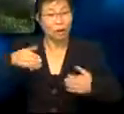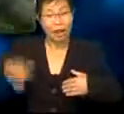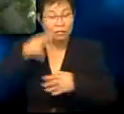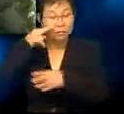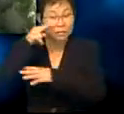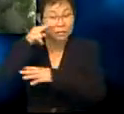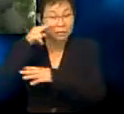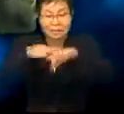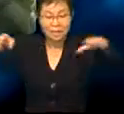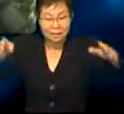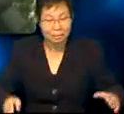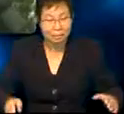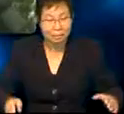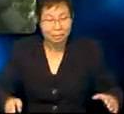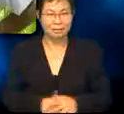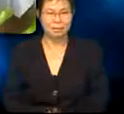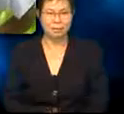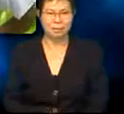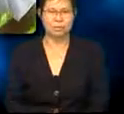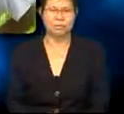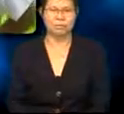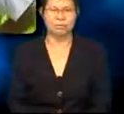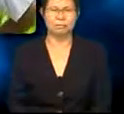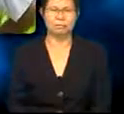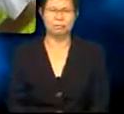You haven't seen the table yet.